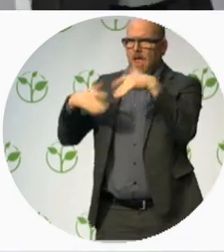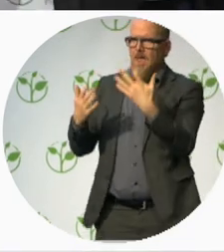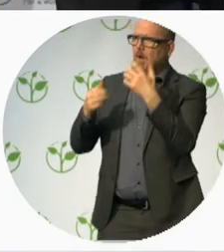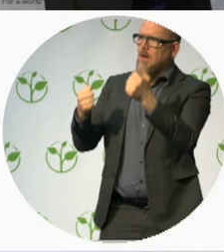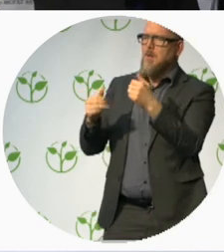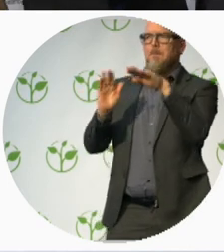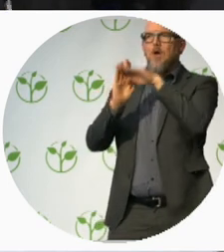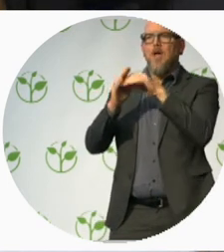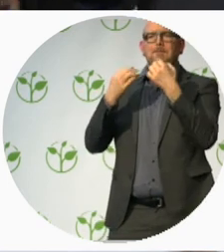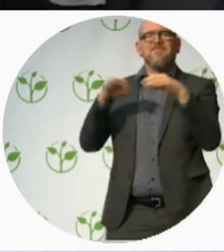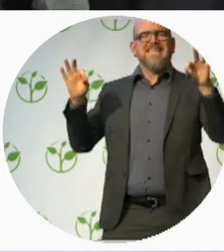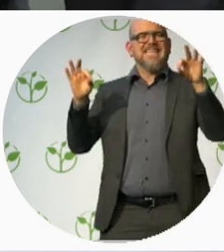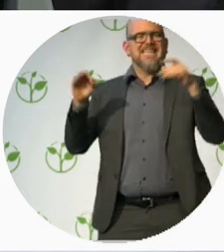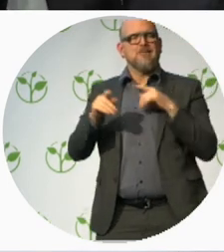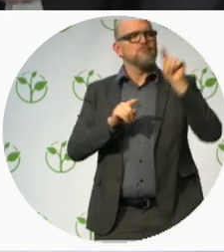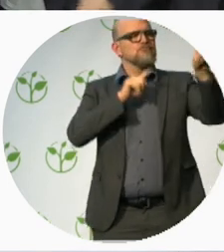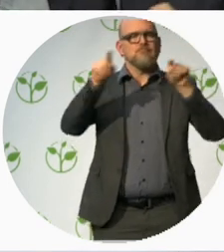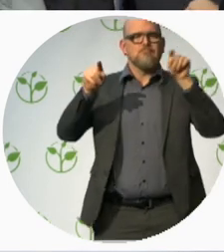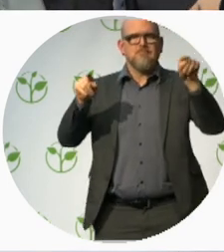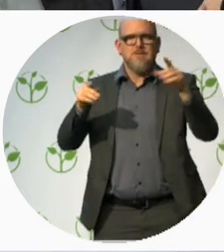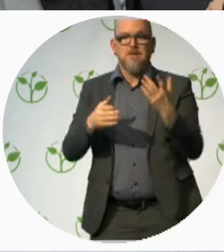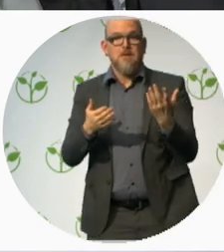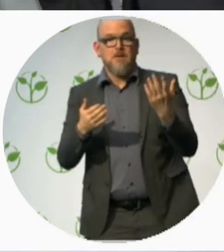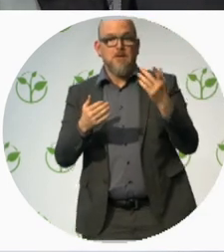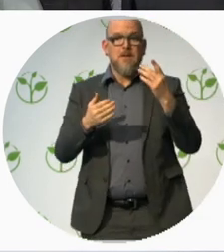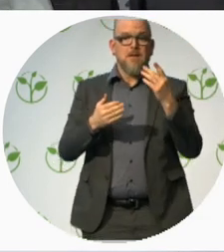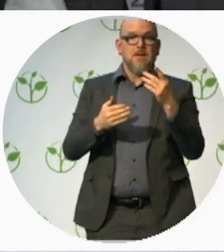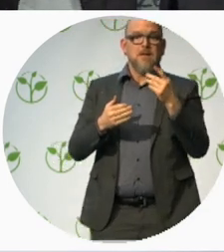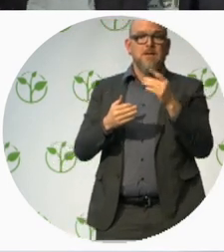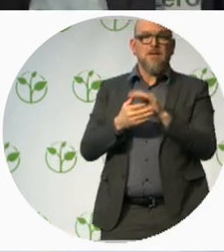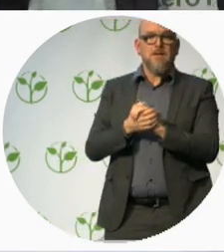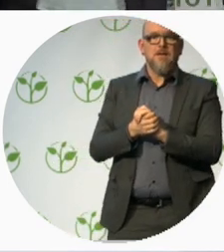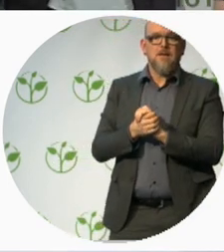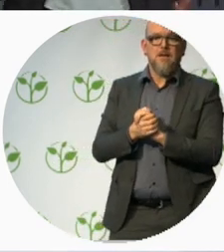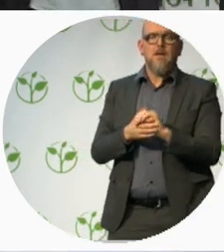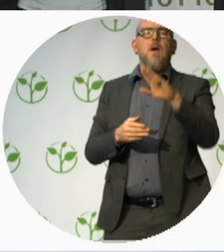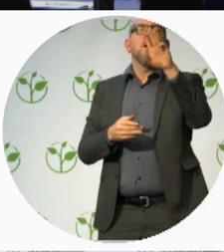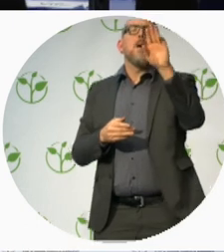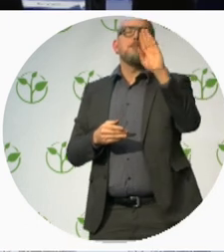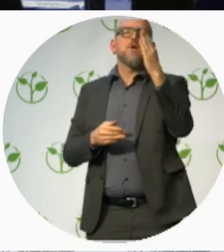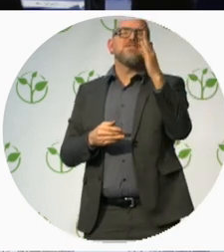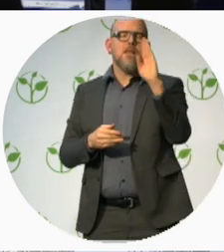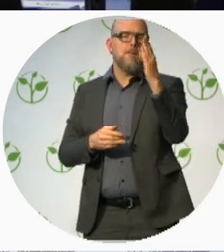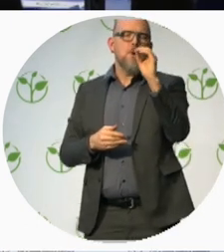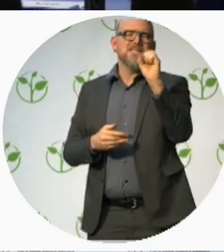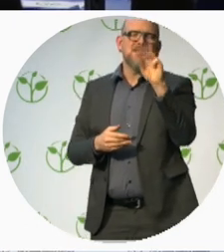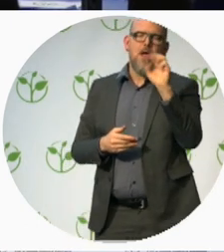Botswana, Mozambique, Namibia, Zambia, and Zimbabwe. The project focuses on making training and services in the